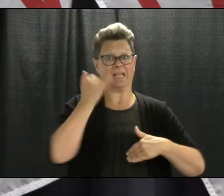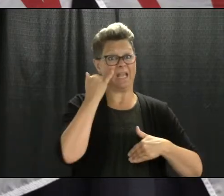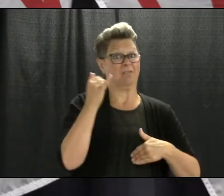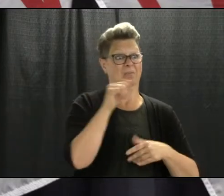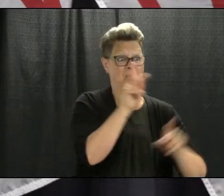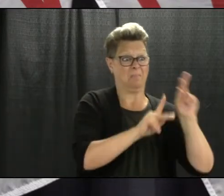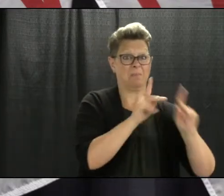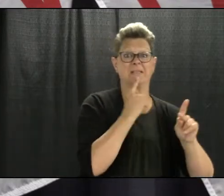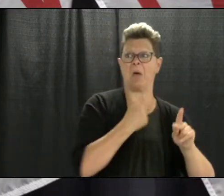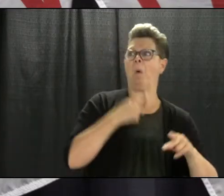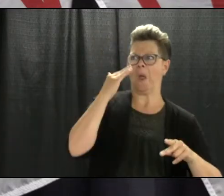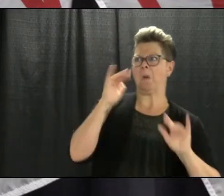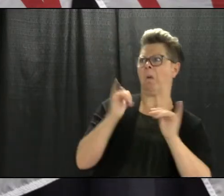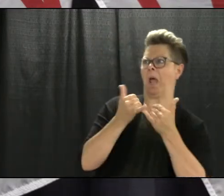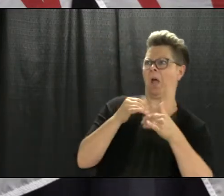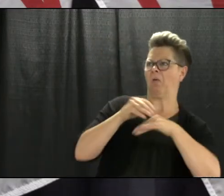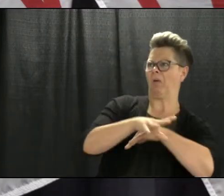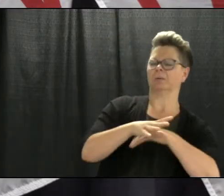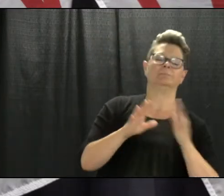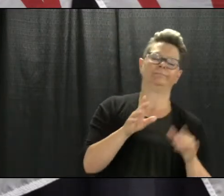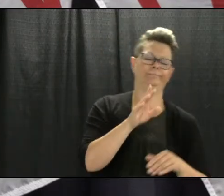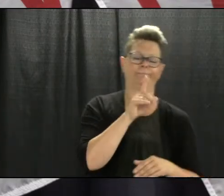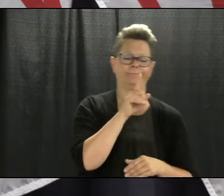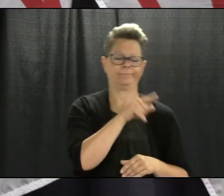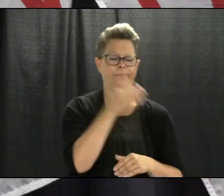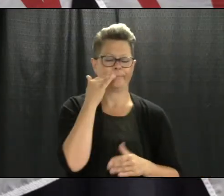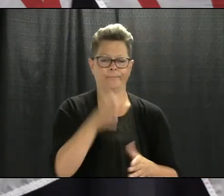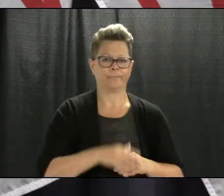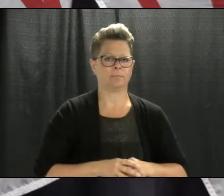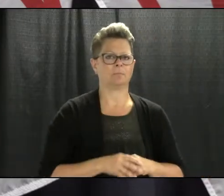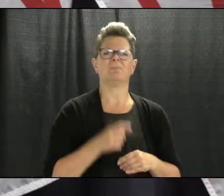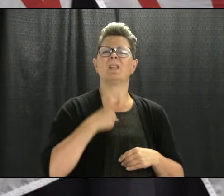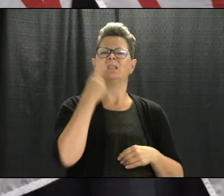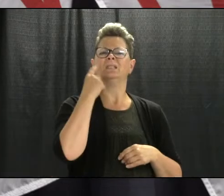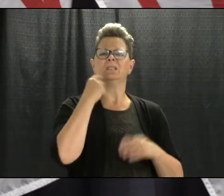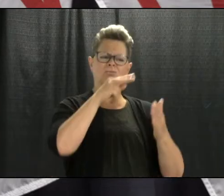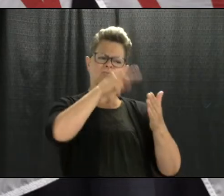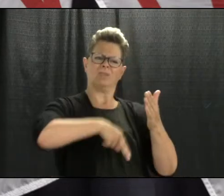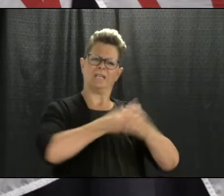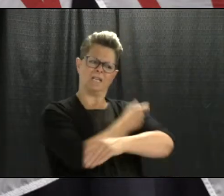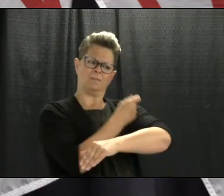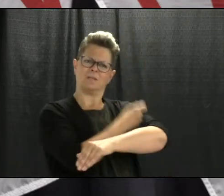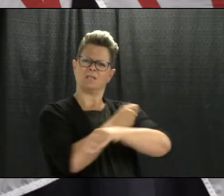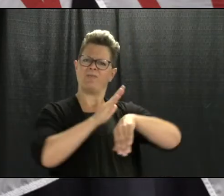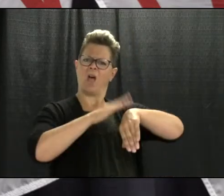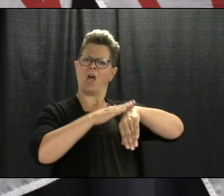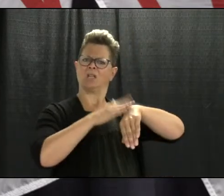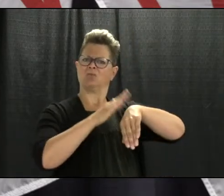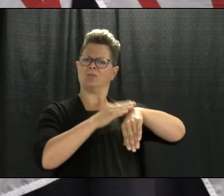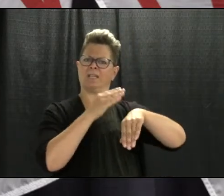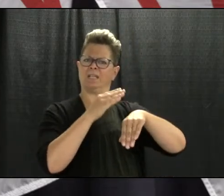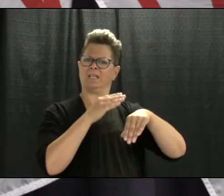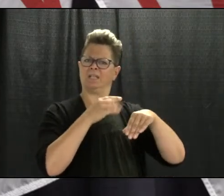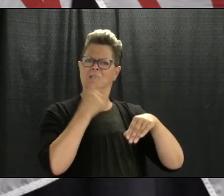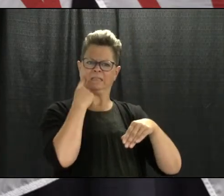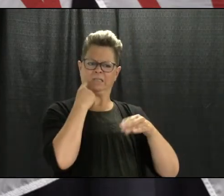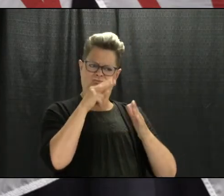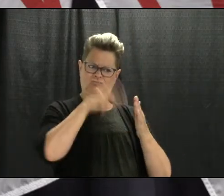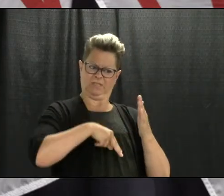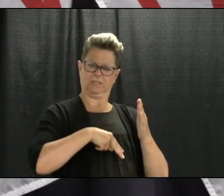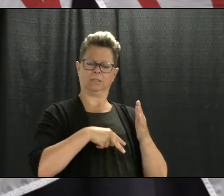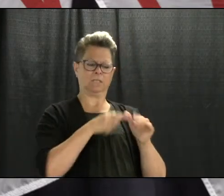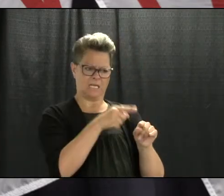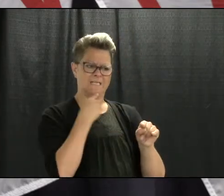leg. I was just reading the National Advisory Committee on Immunizations release on this, and they mentioned under the